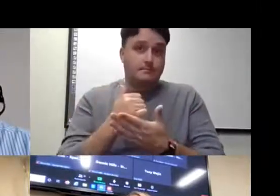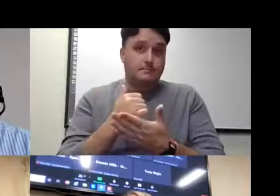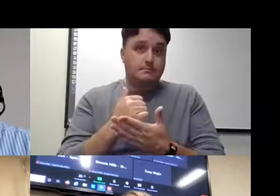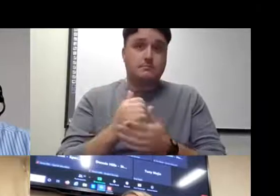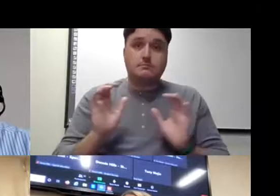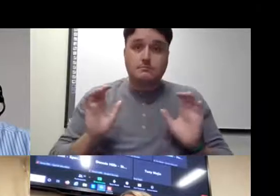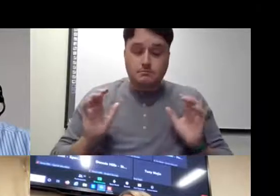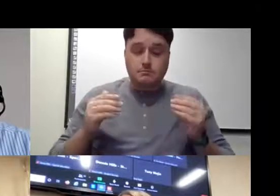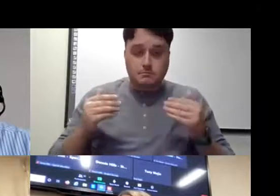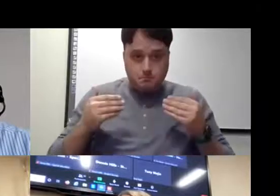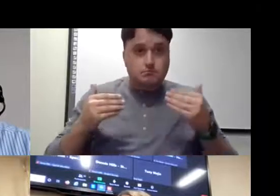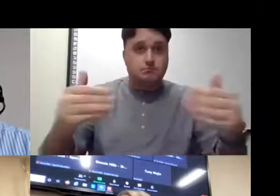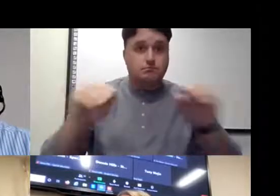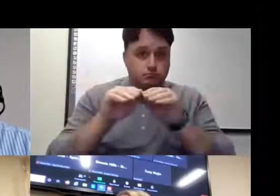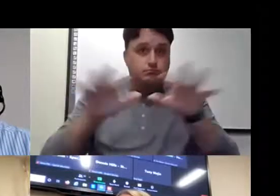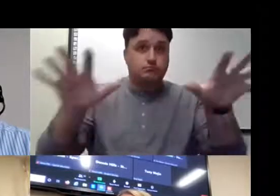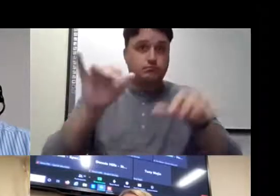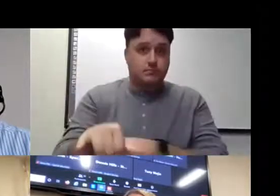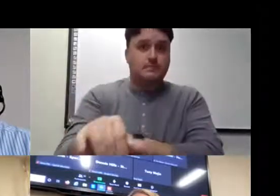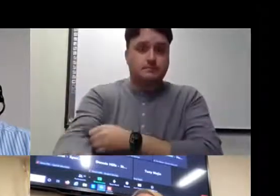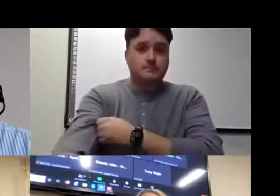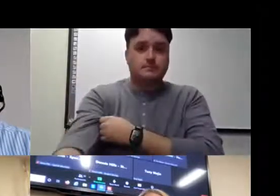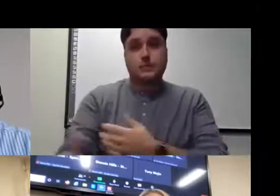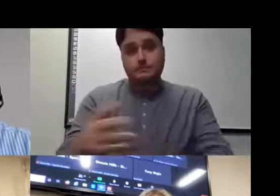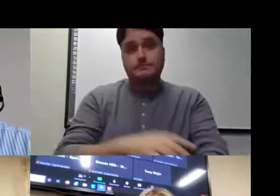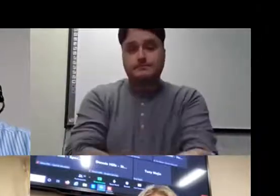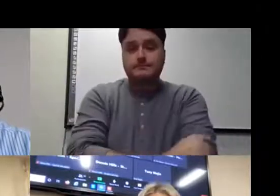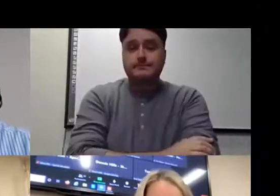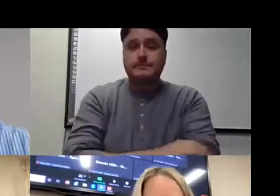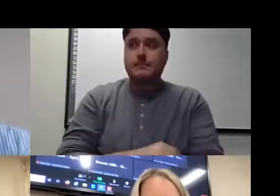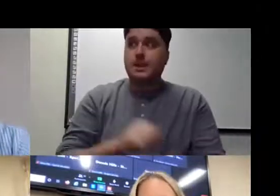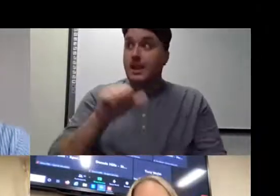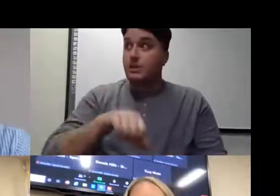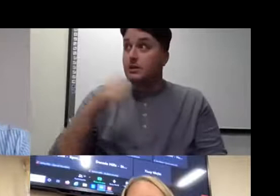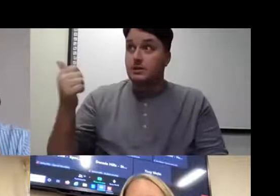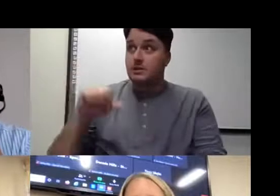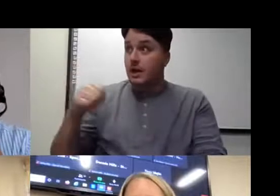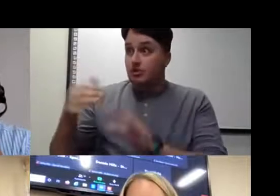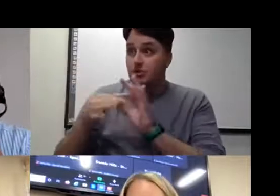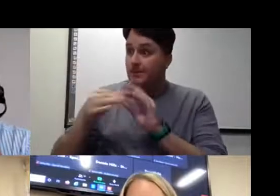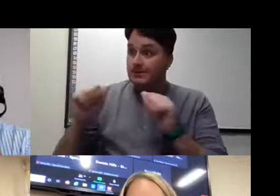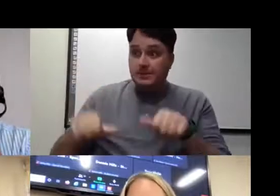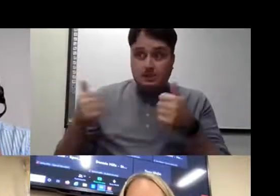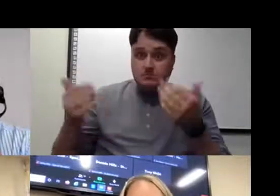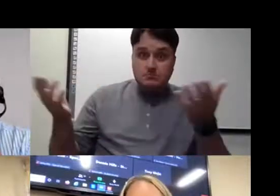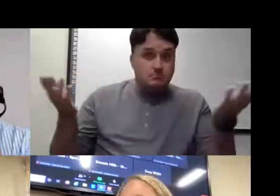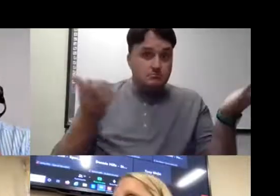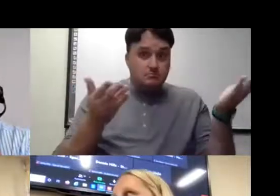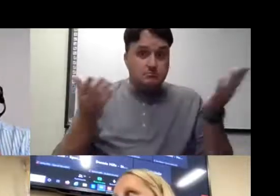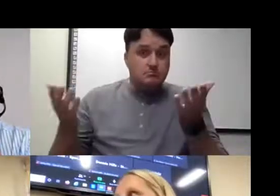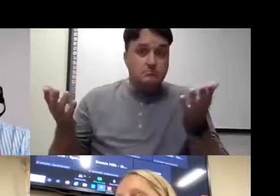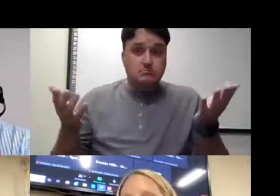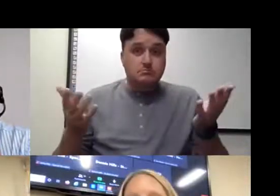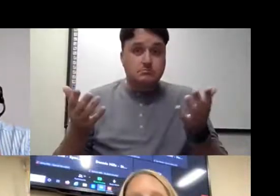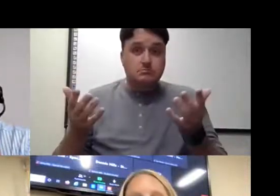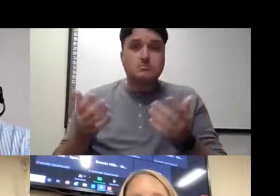forward. So yeah, I don't know if anyone else has any comments. I definitely want to continue